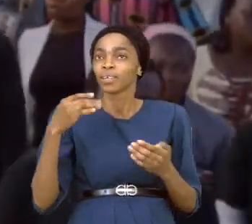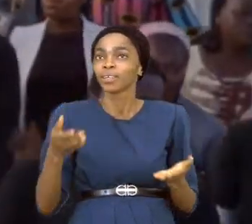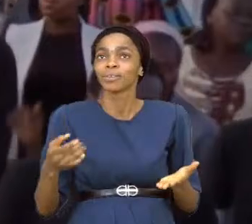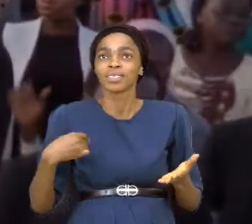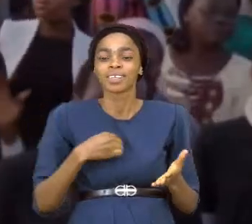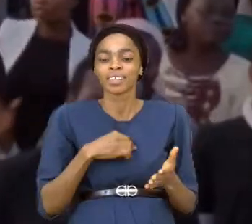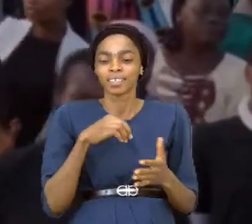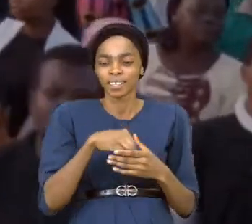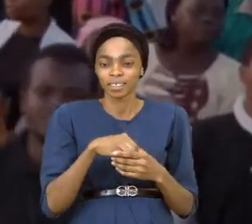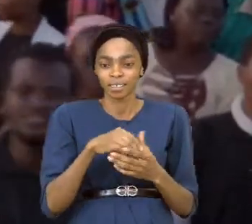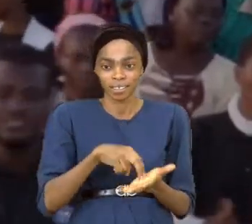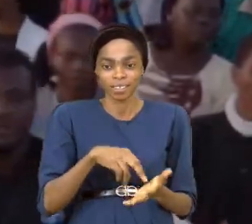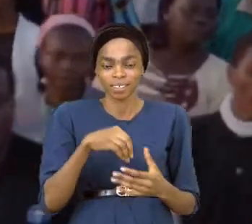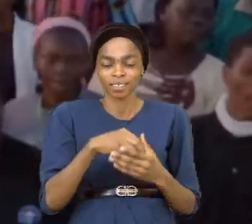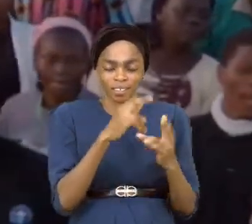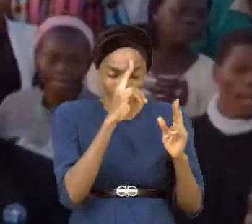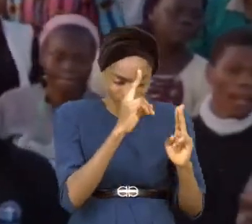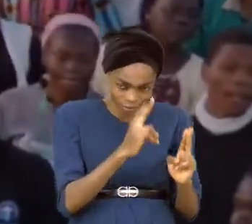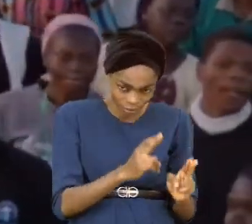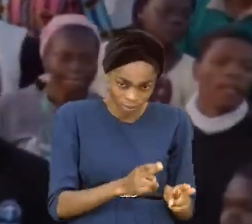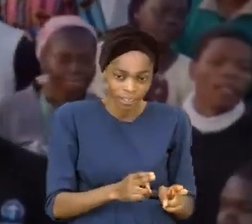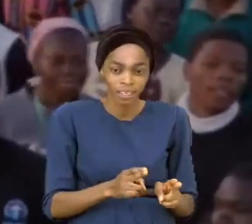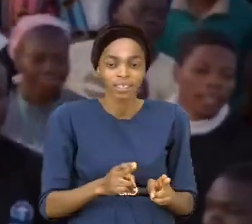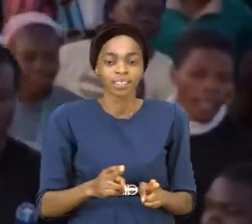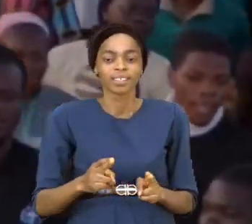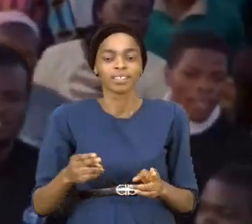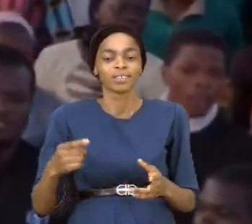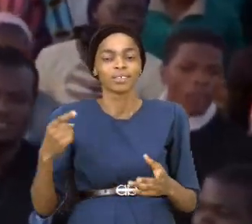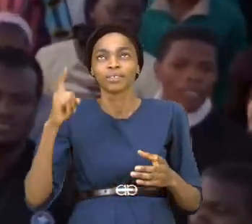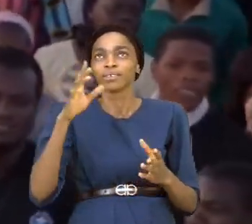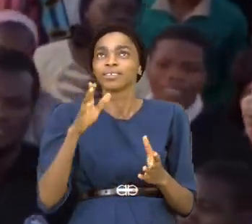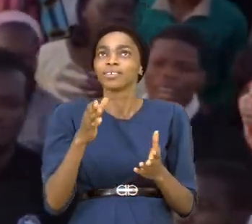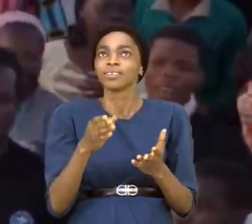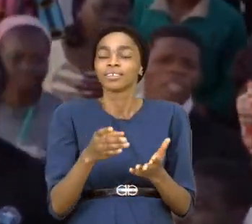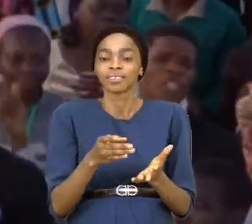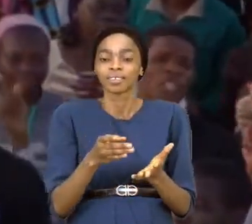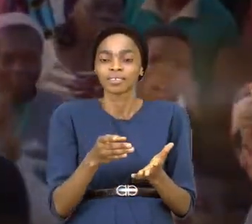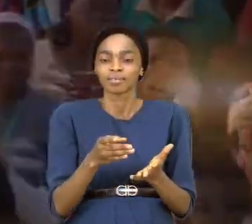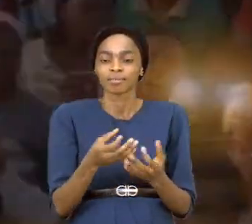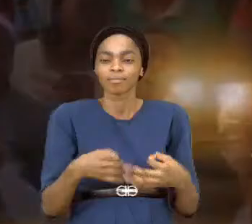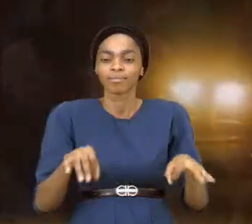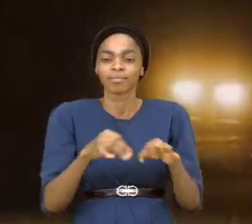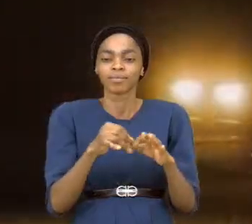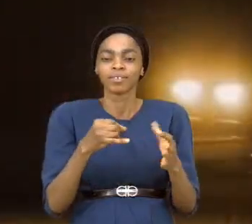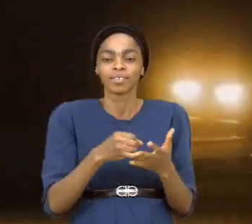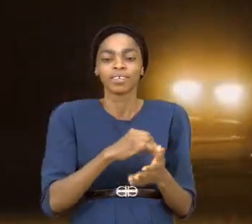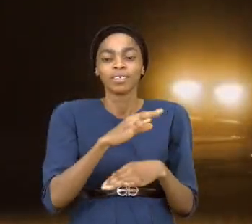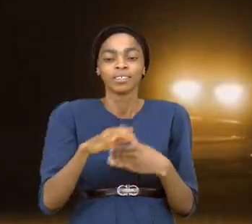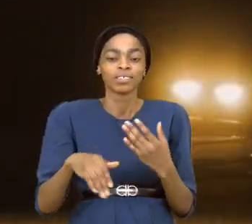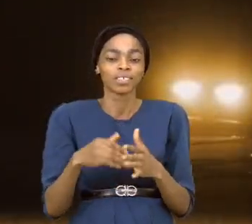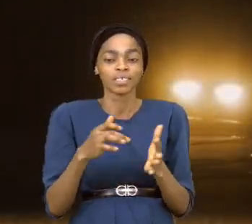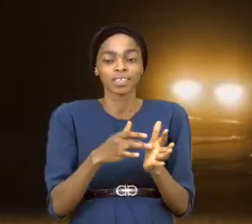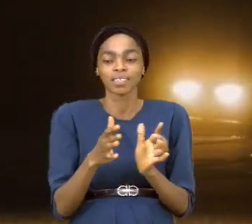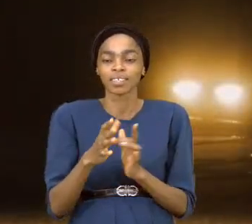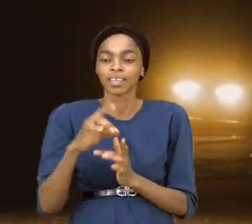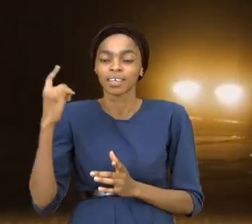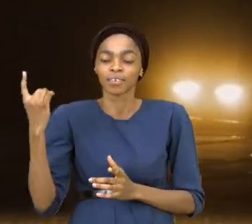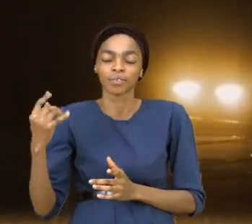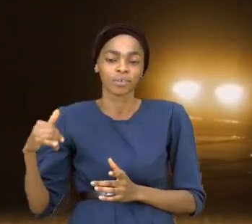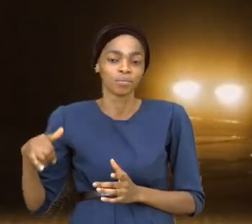Here we stand in awe. You deserve it all.